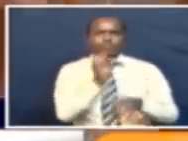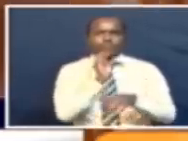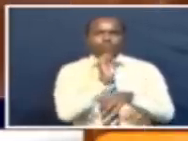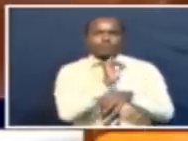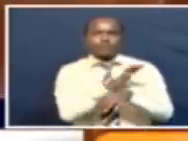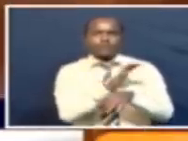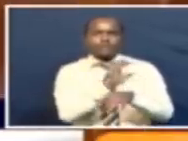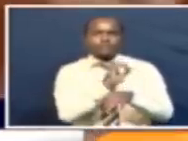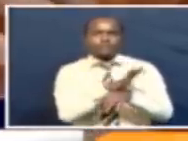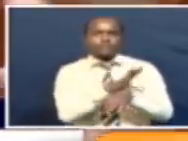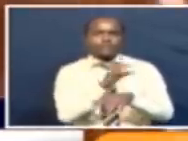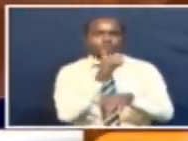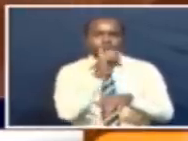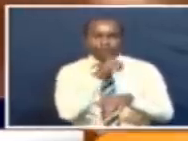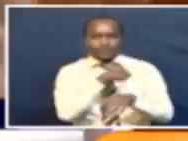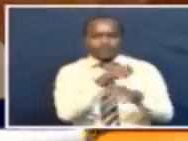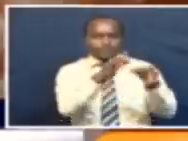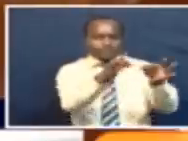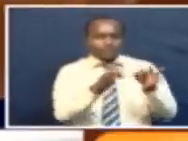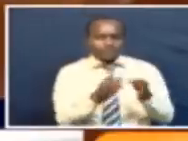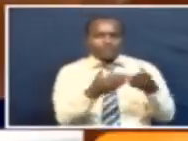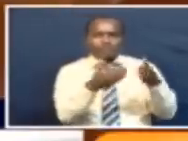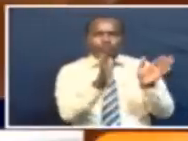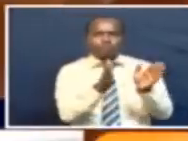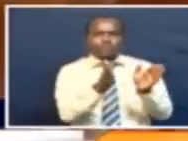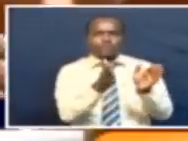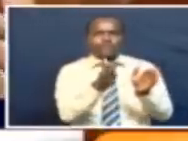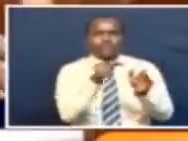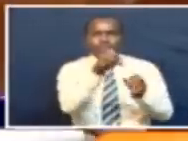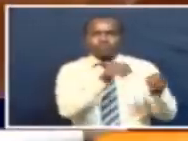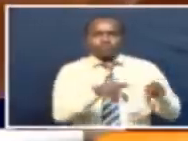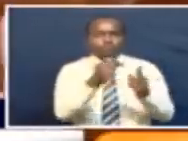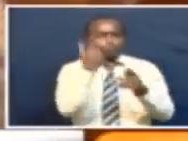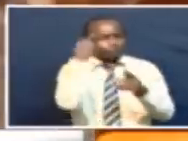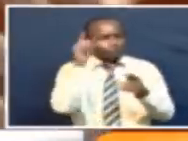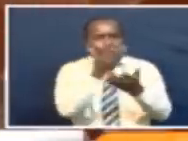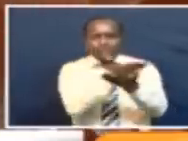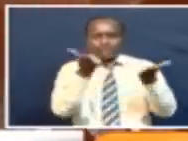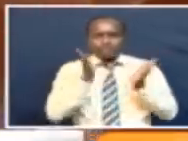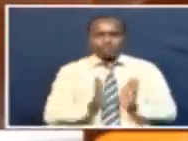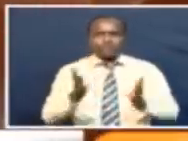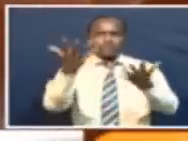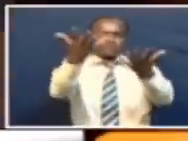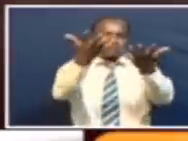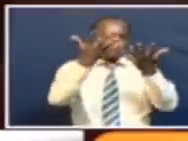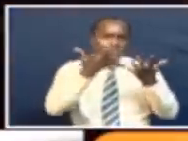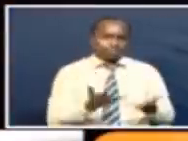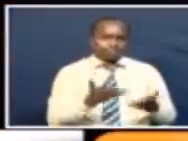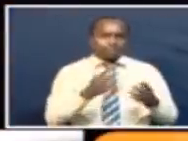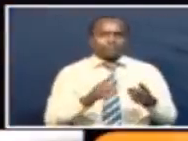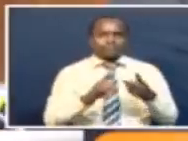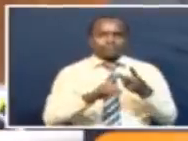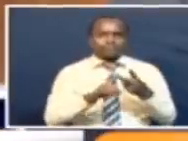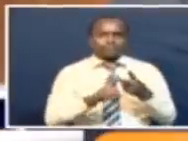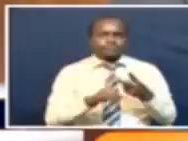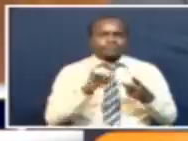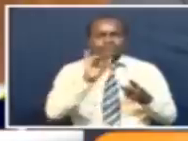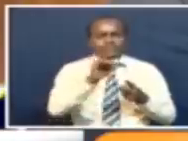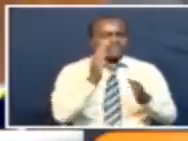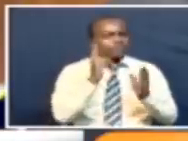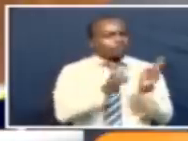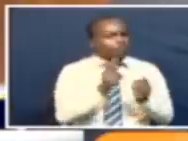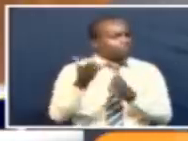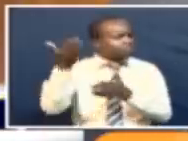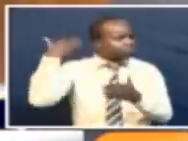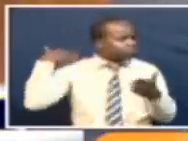to open this window for any person to import? And secondly, is that the tradition? In